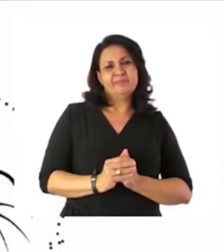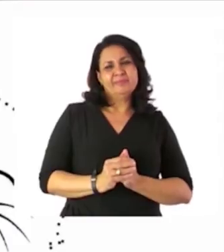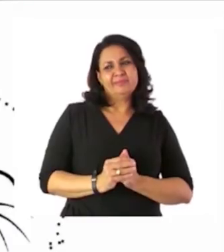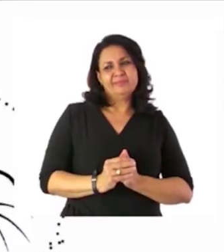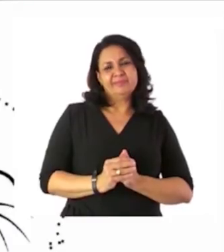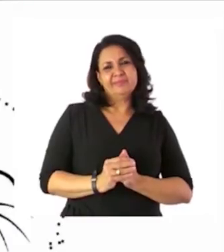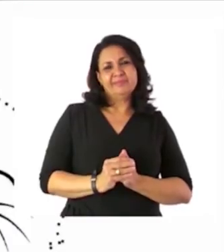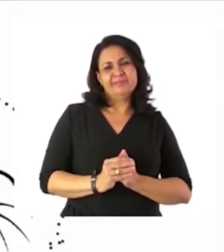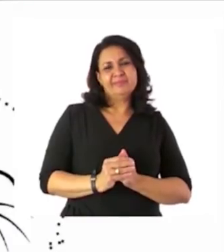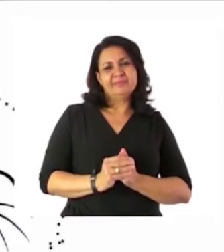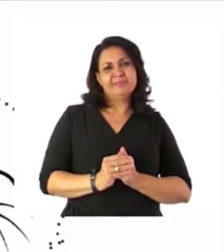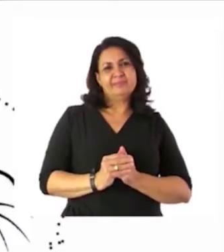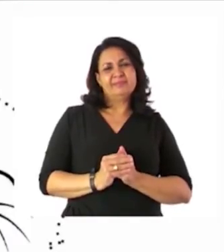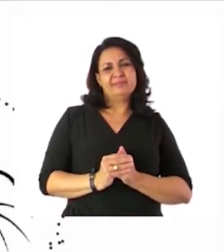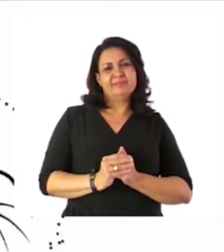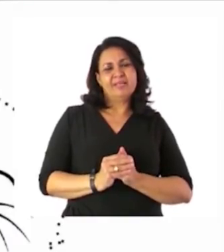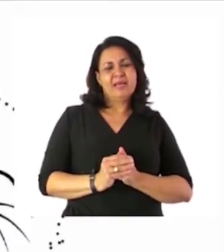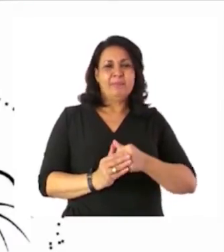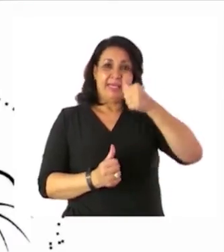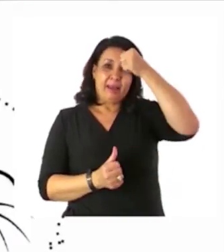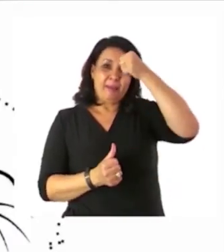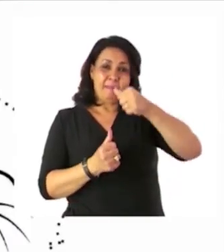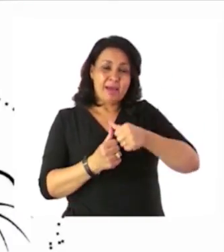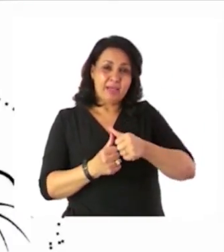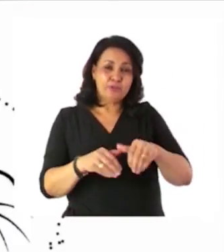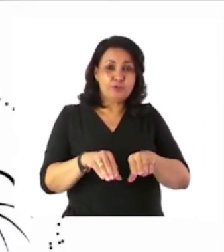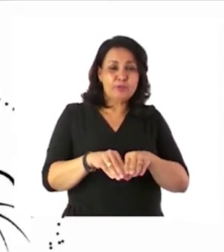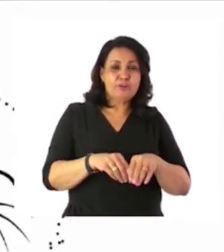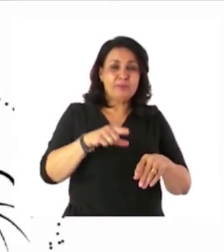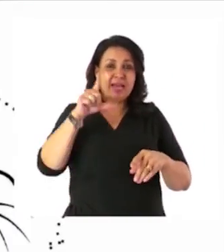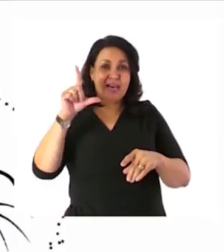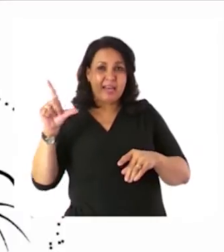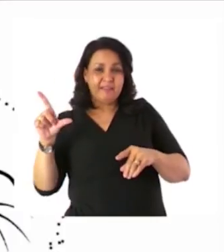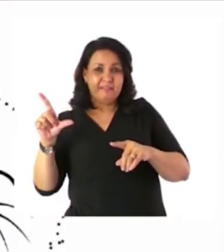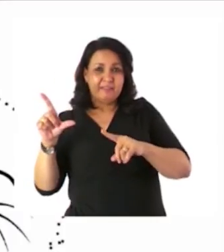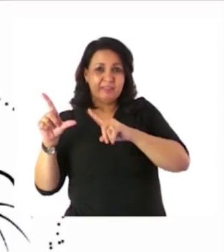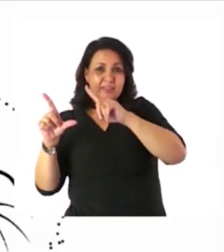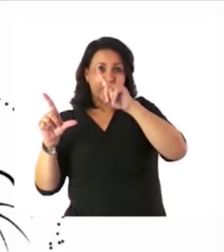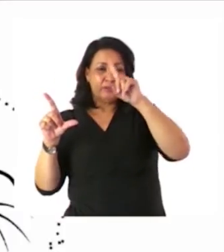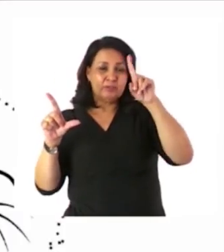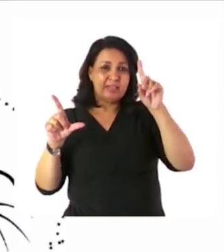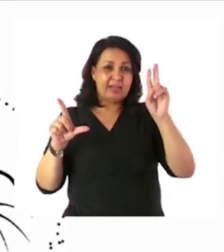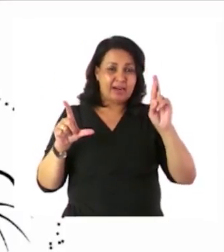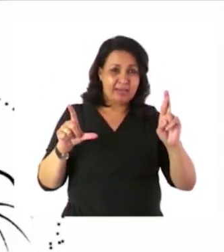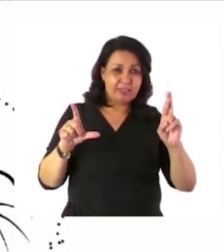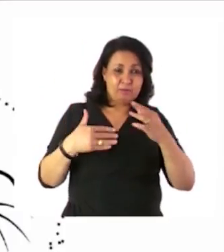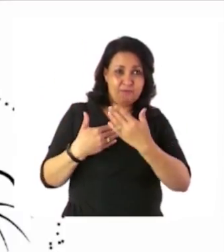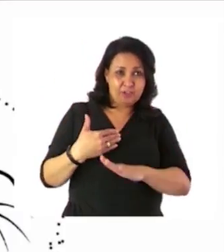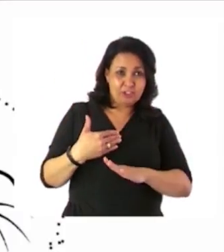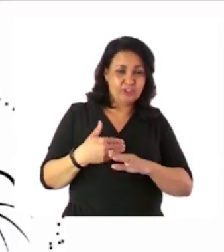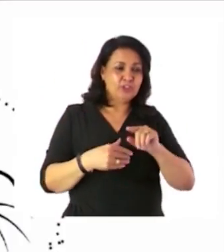remember to do it from the left and then you do the second one on the right